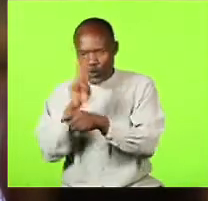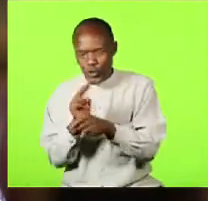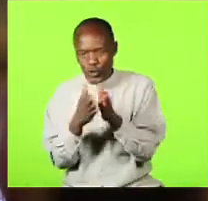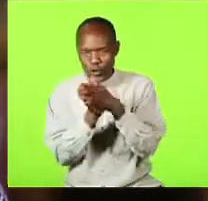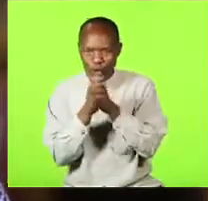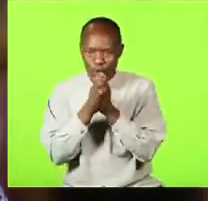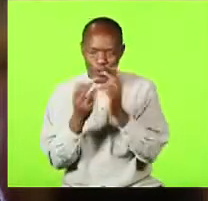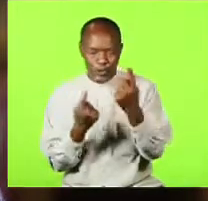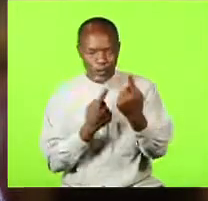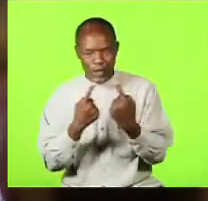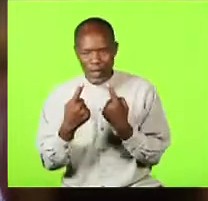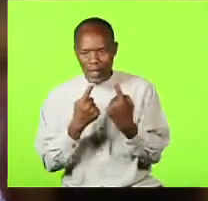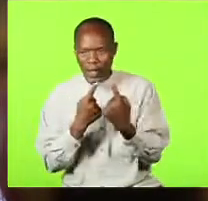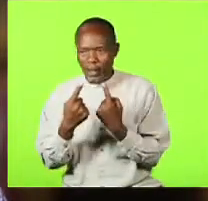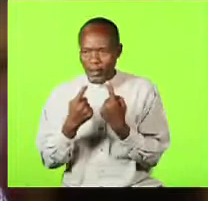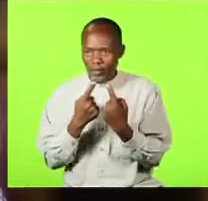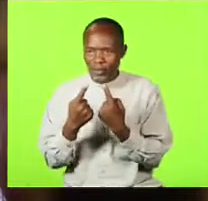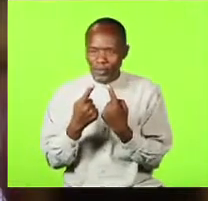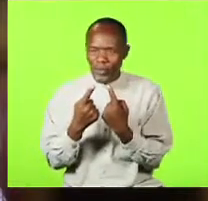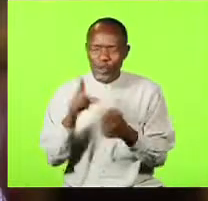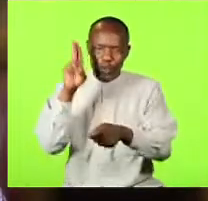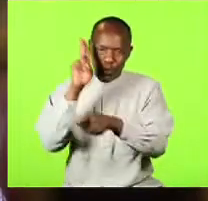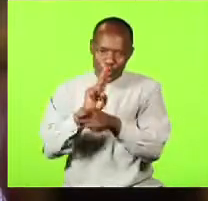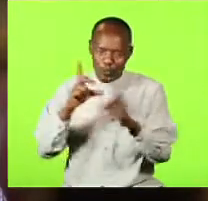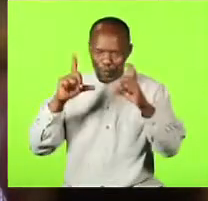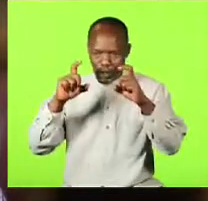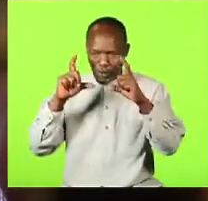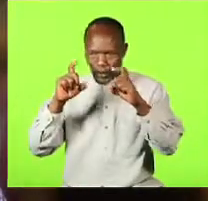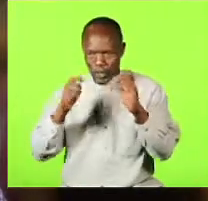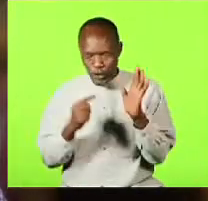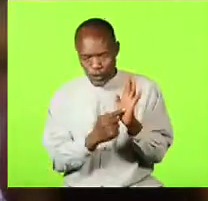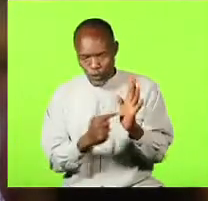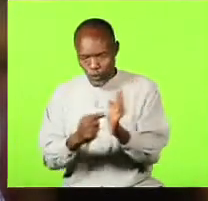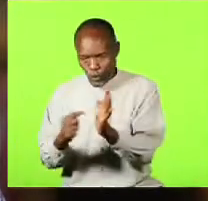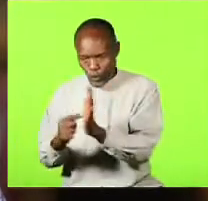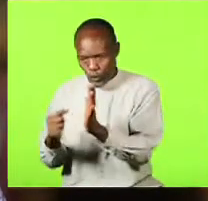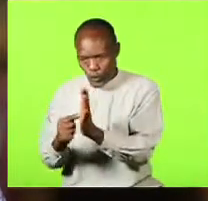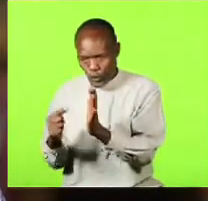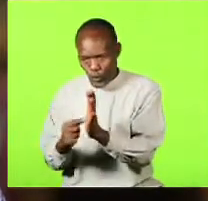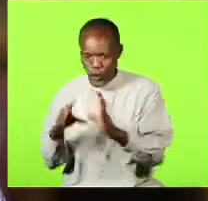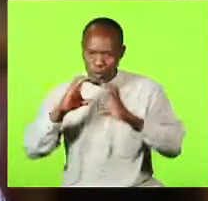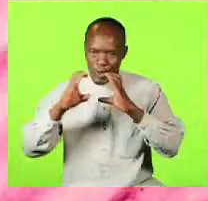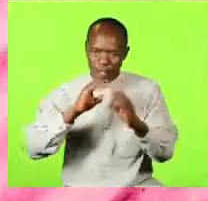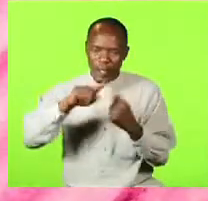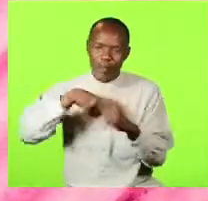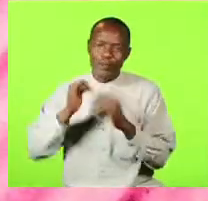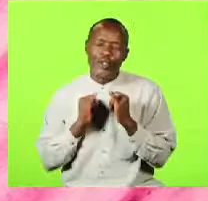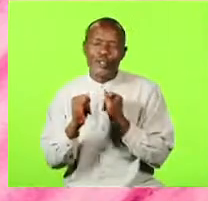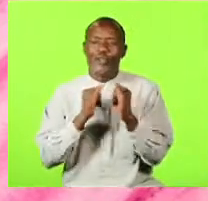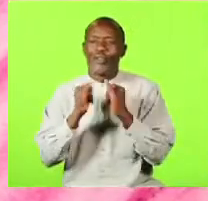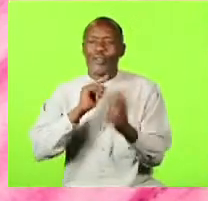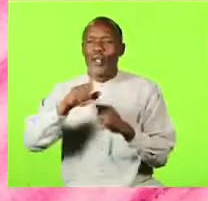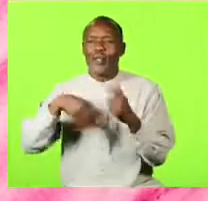storytelling uses pictures to communicate the issues